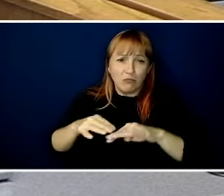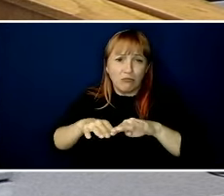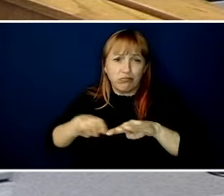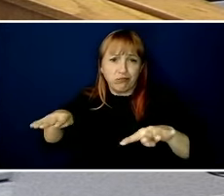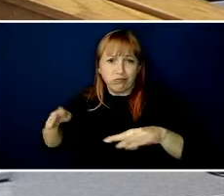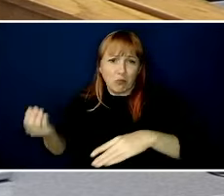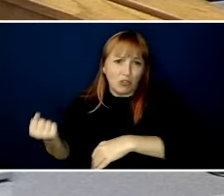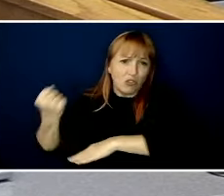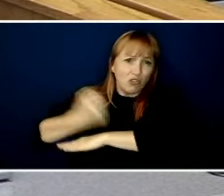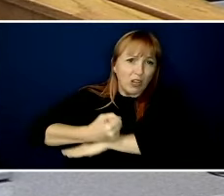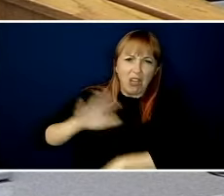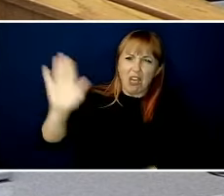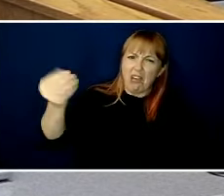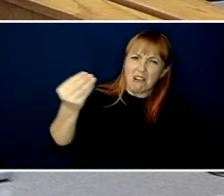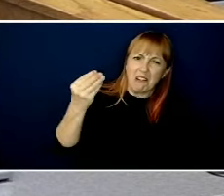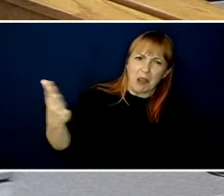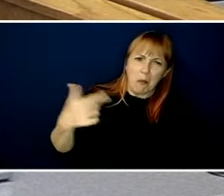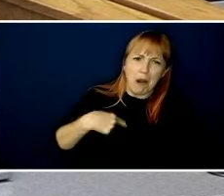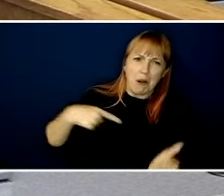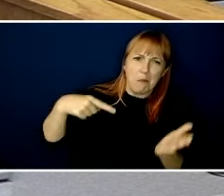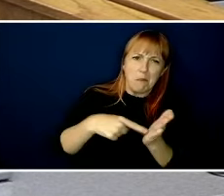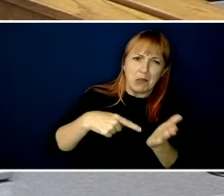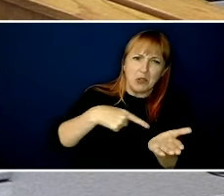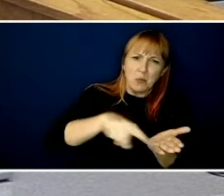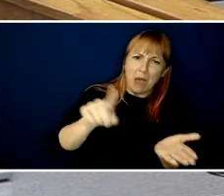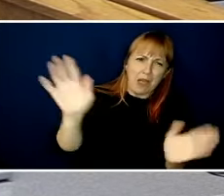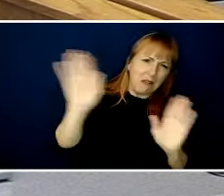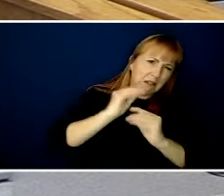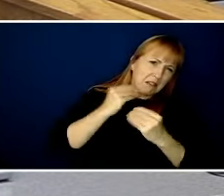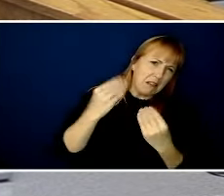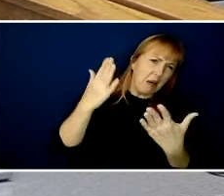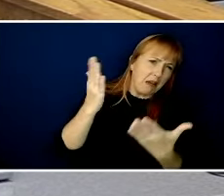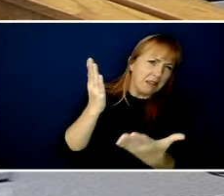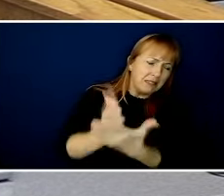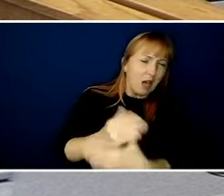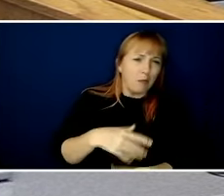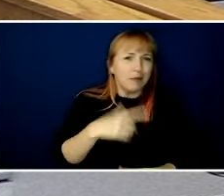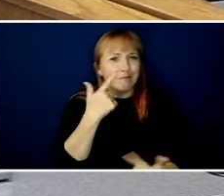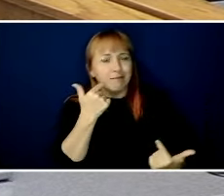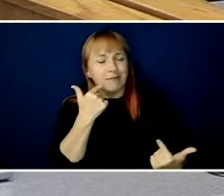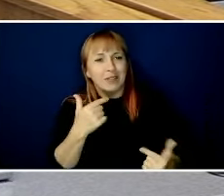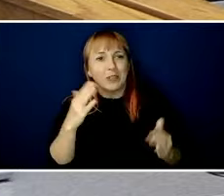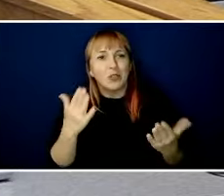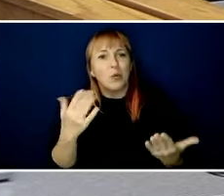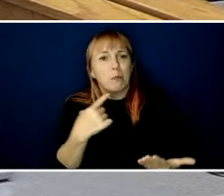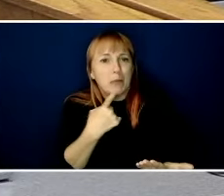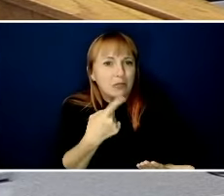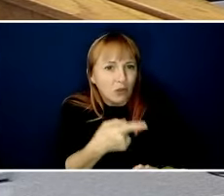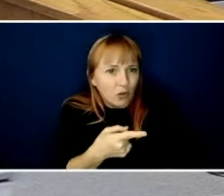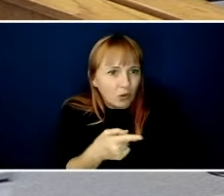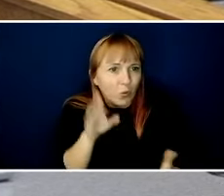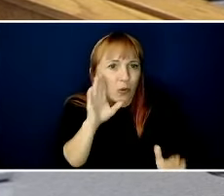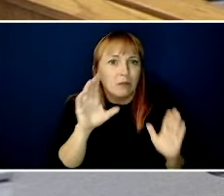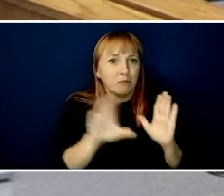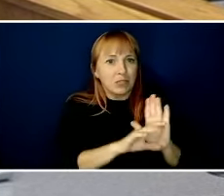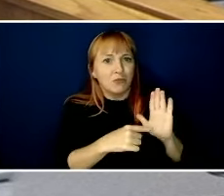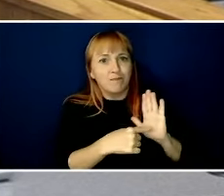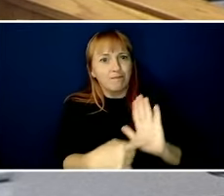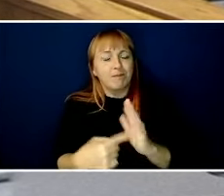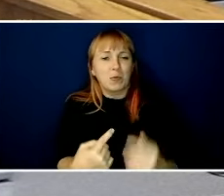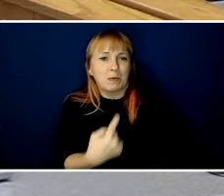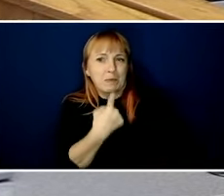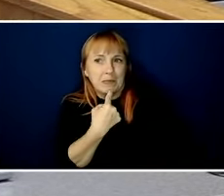She was a treasure, and Dorothy will be missed. So I offer this picture of Miss Dorothy and